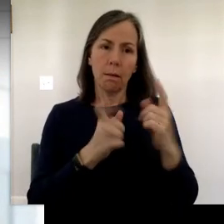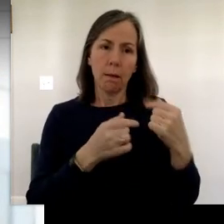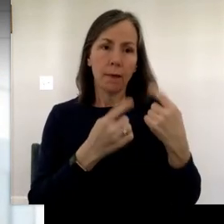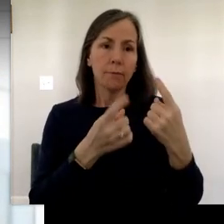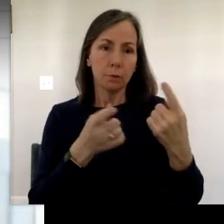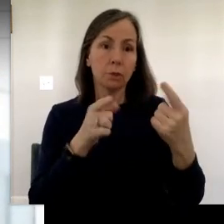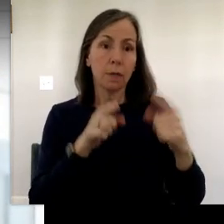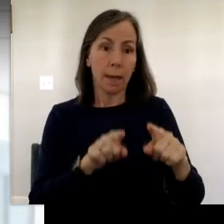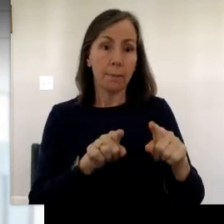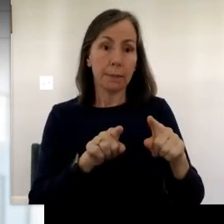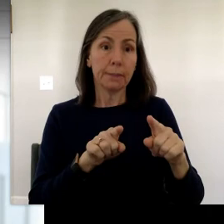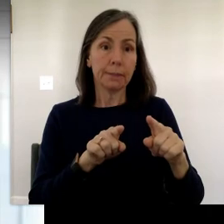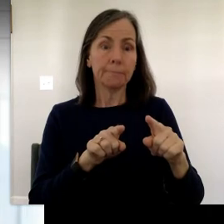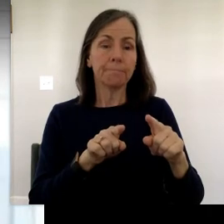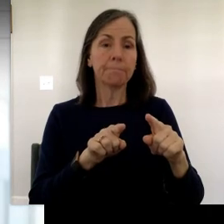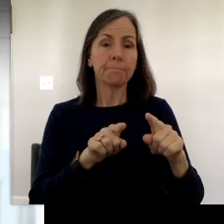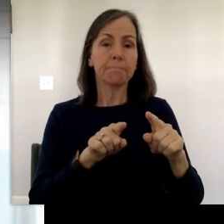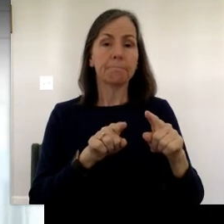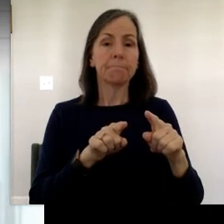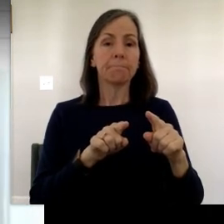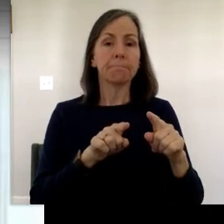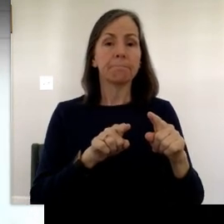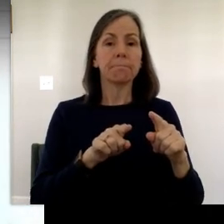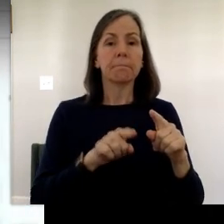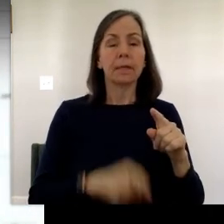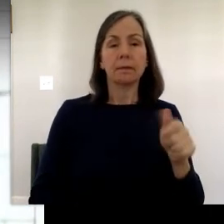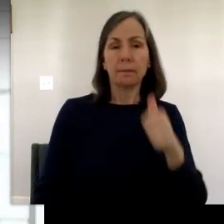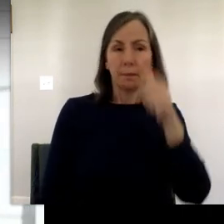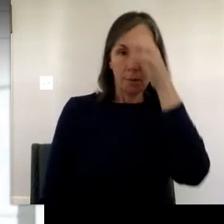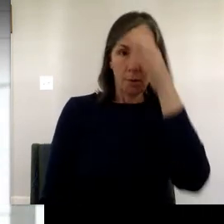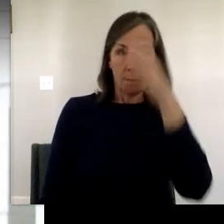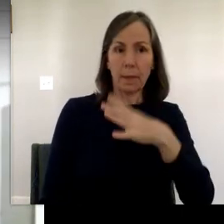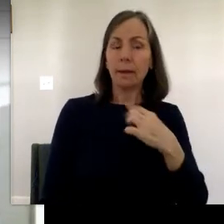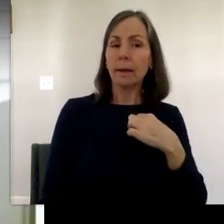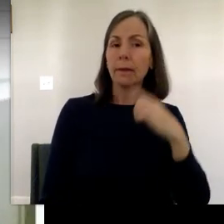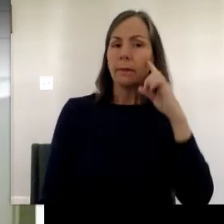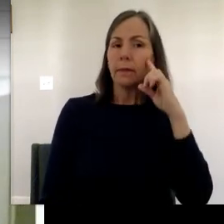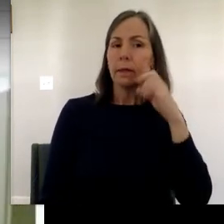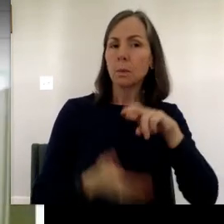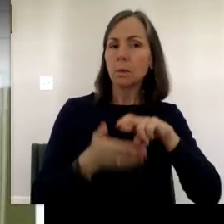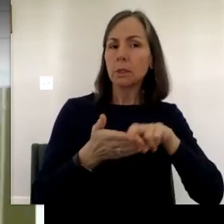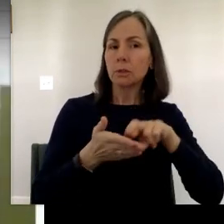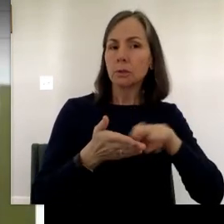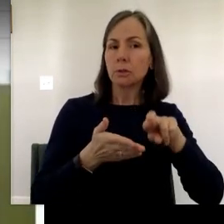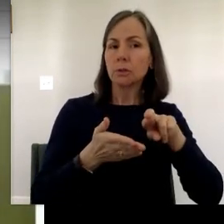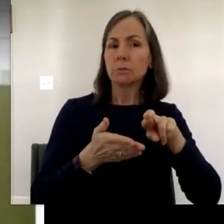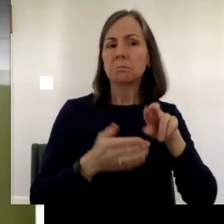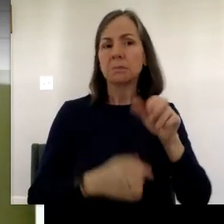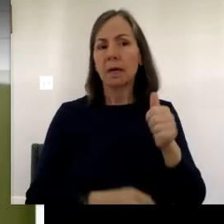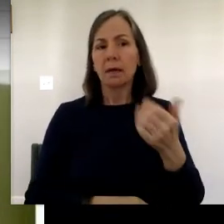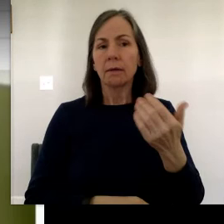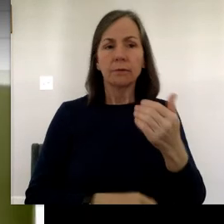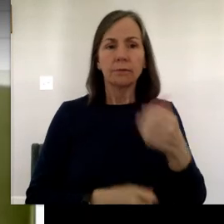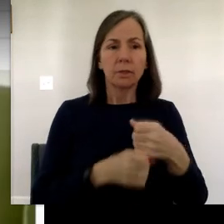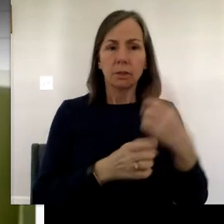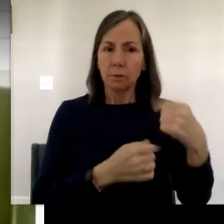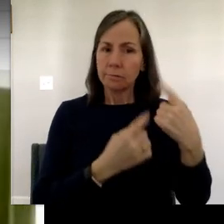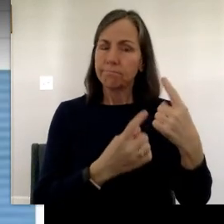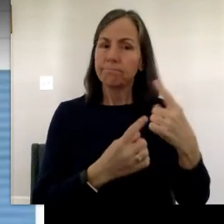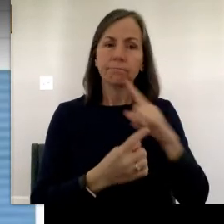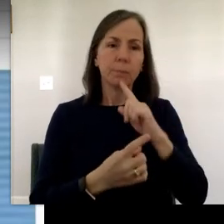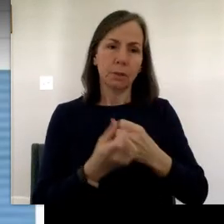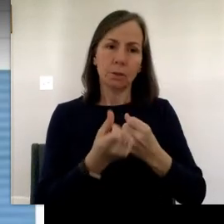And I think that in research over the last 10 or 15 years has really supported that. I think